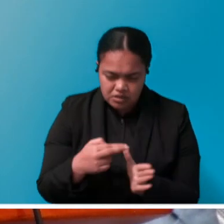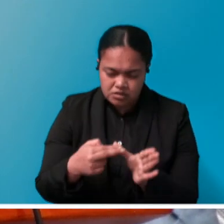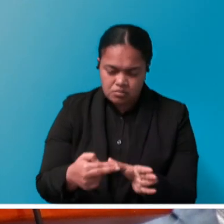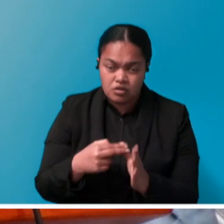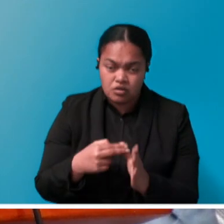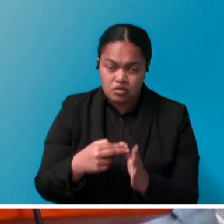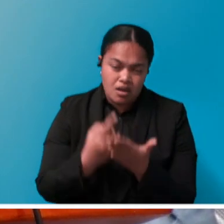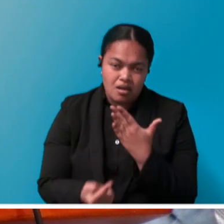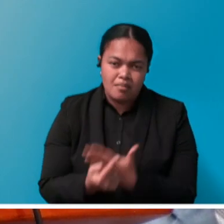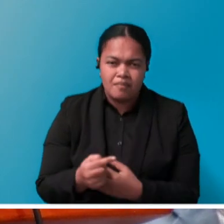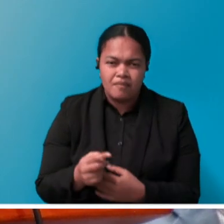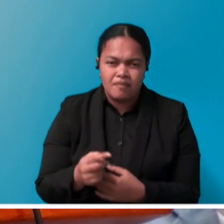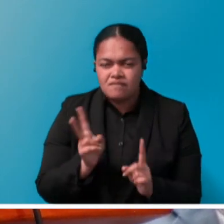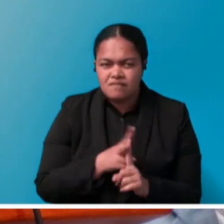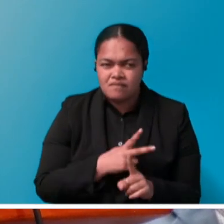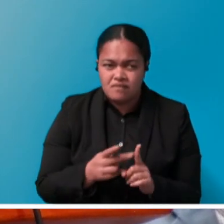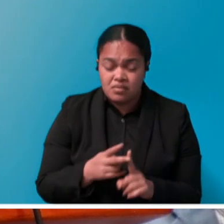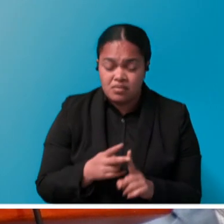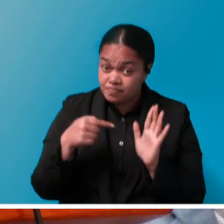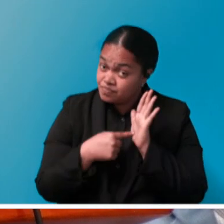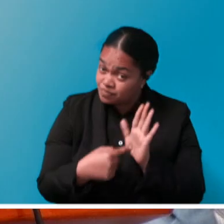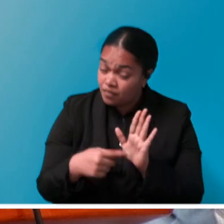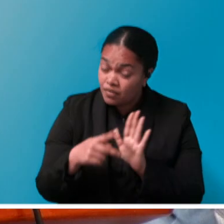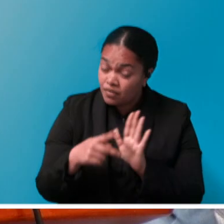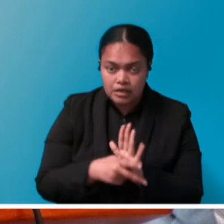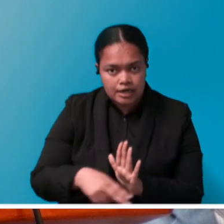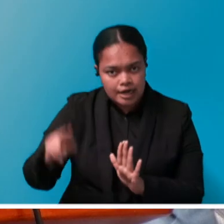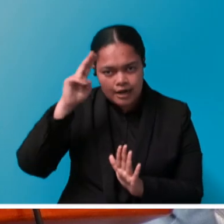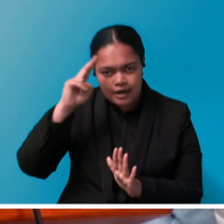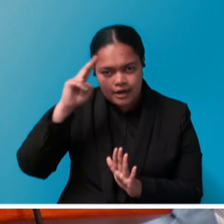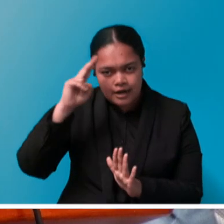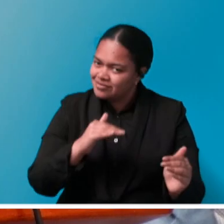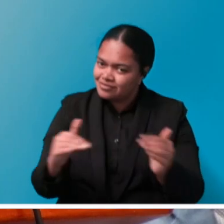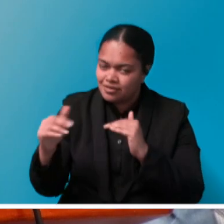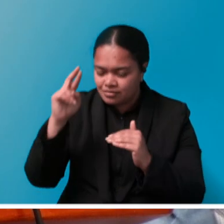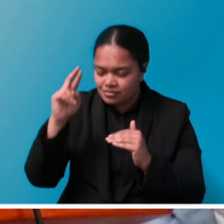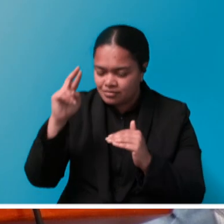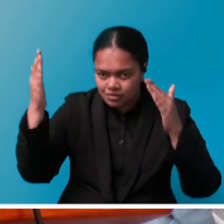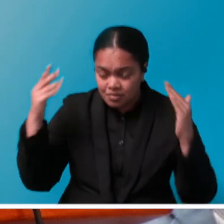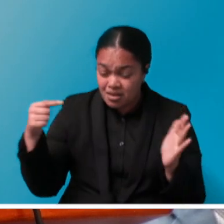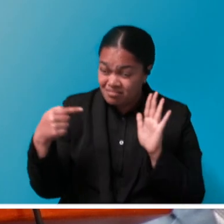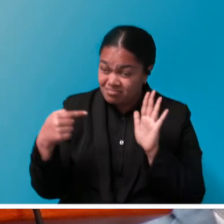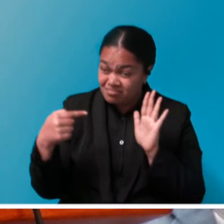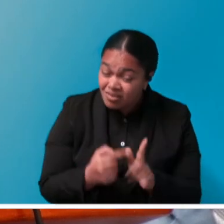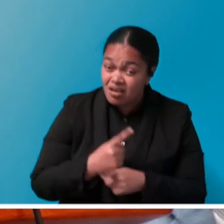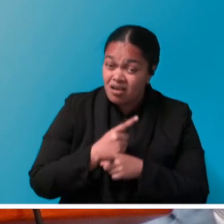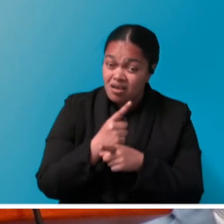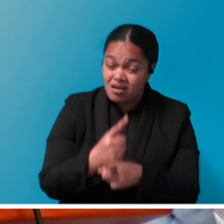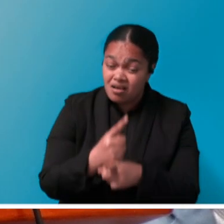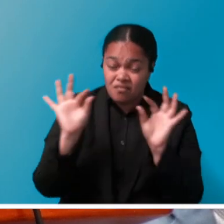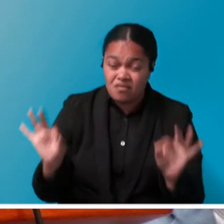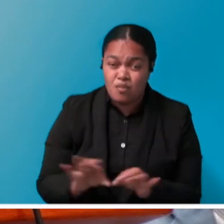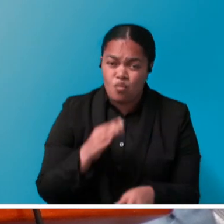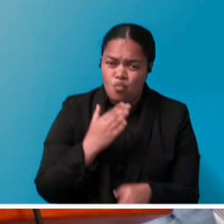violence. This policy is a national standard, Mr. Speaker. It is a guiding framework that applies across